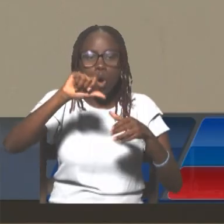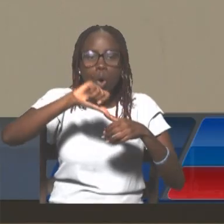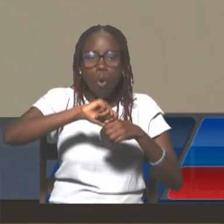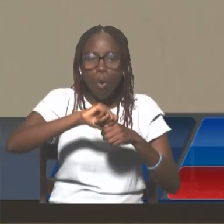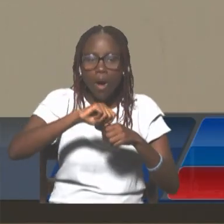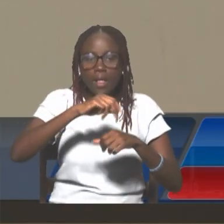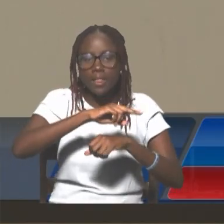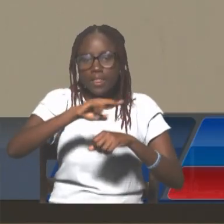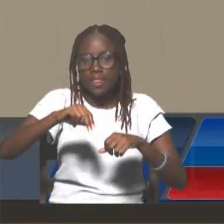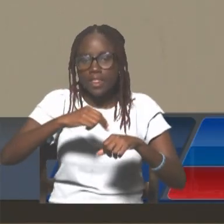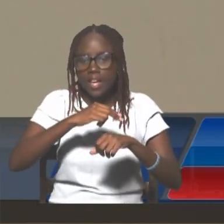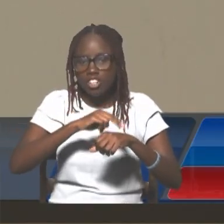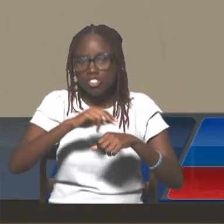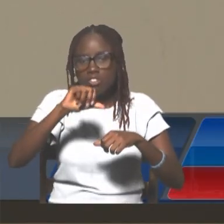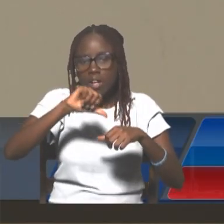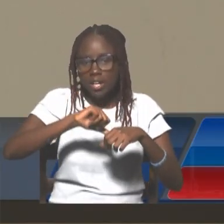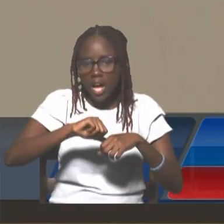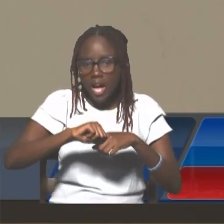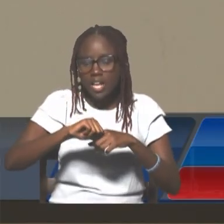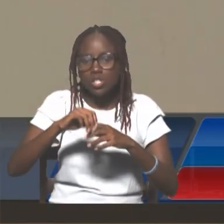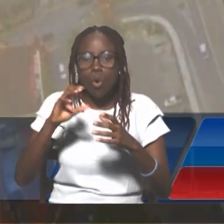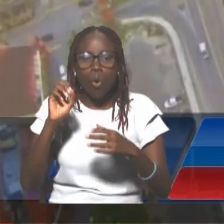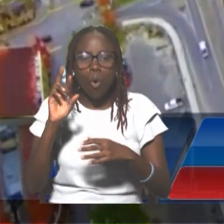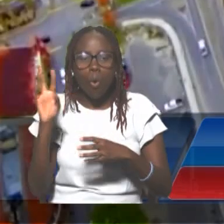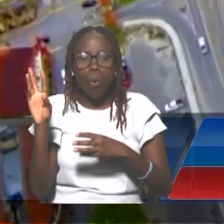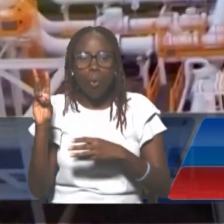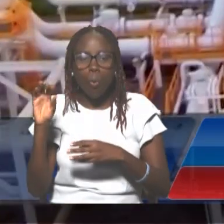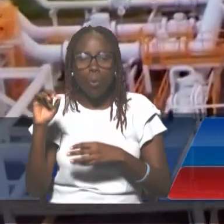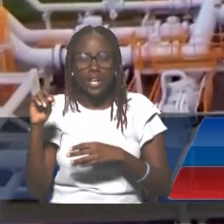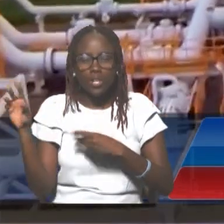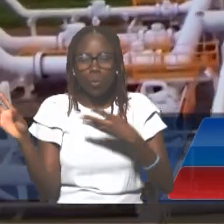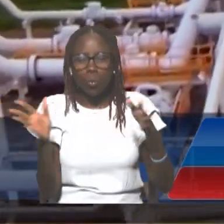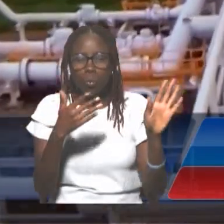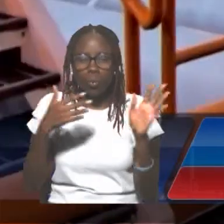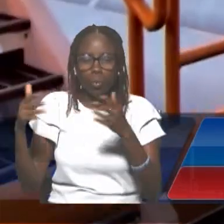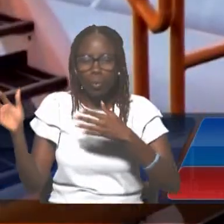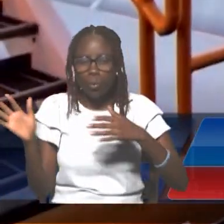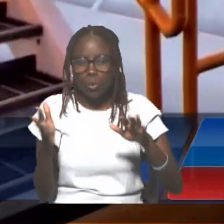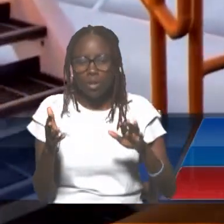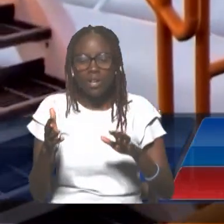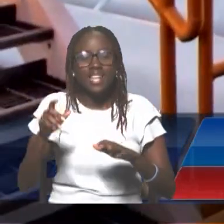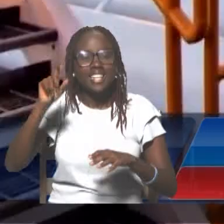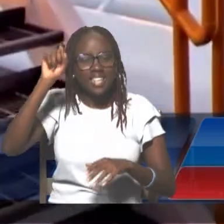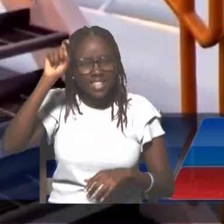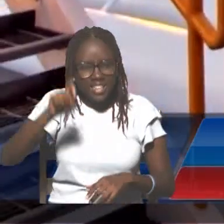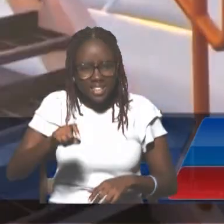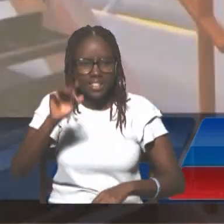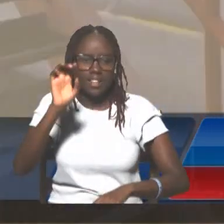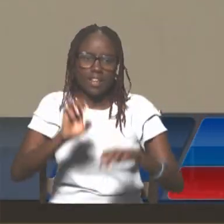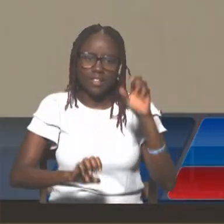natural gas or sun, wind or biofuels, a country cannot run without energy.